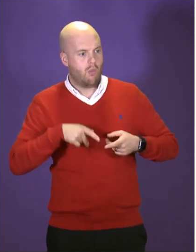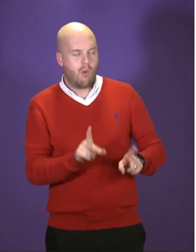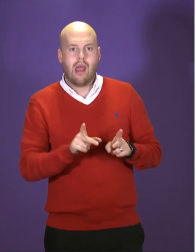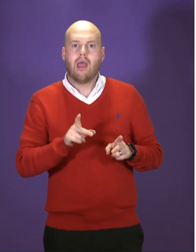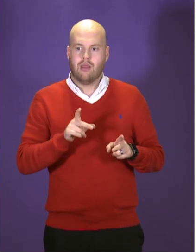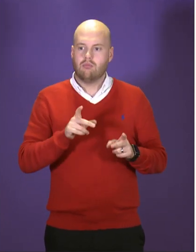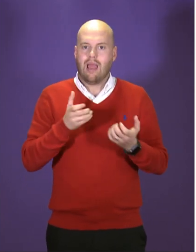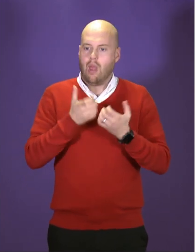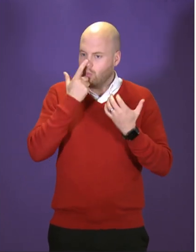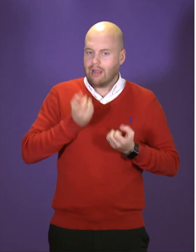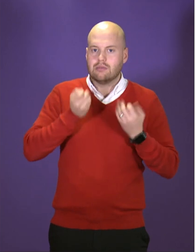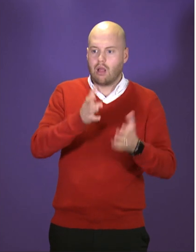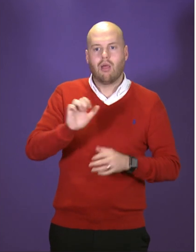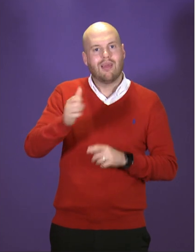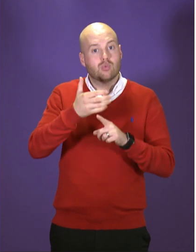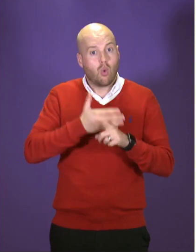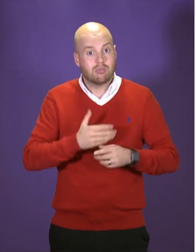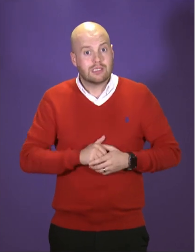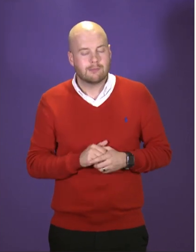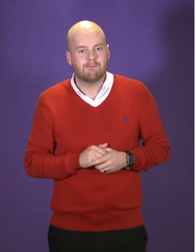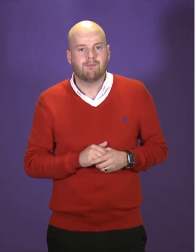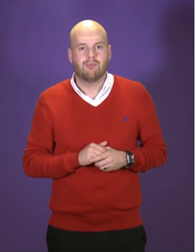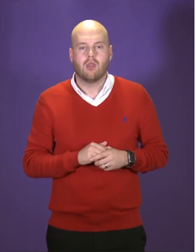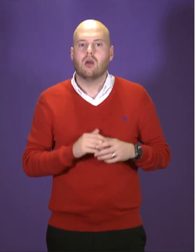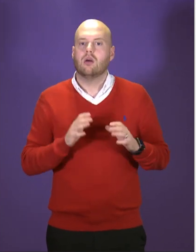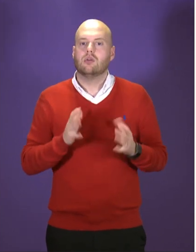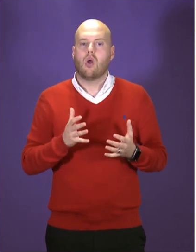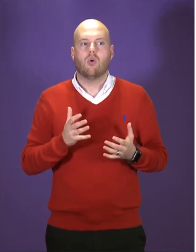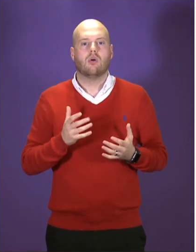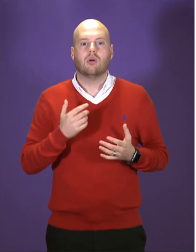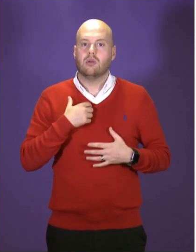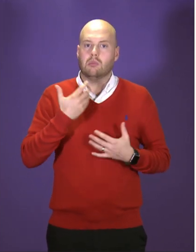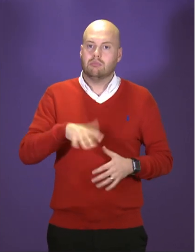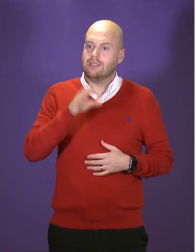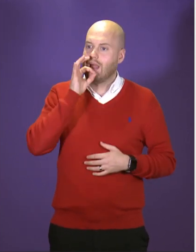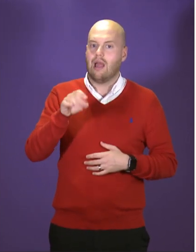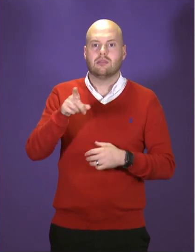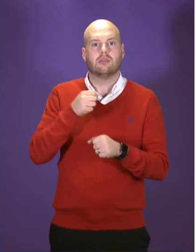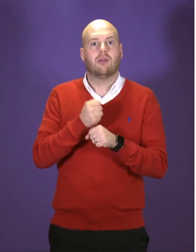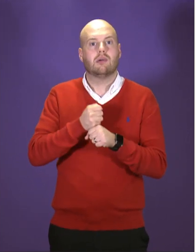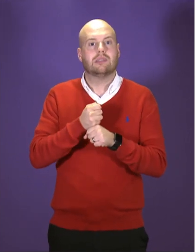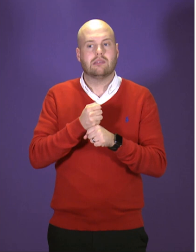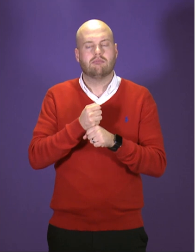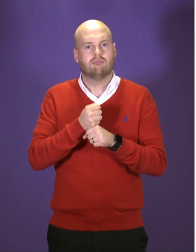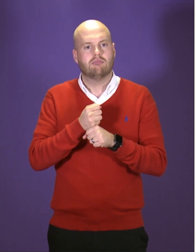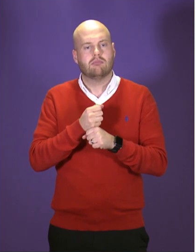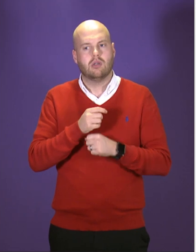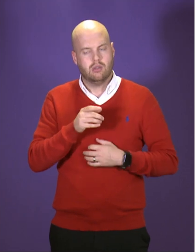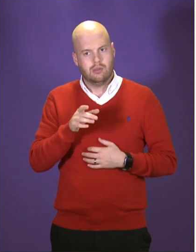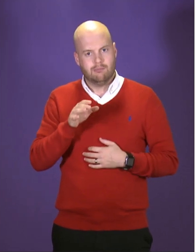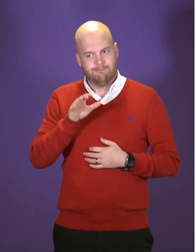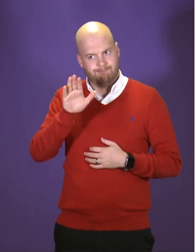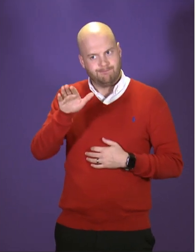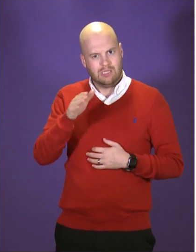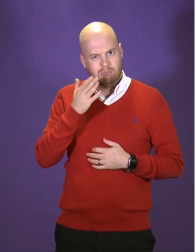big desert project. And in doing so, the only thing that we asked the government to do is we said, don't ask